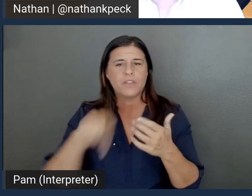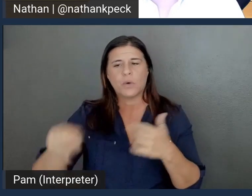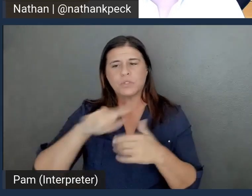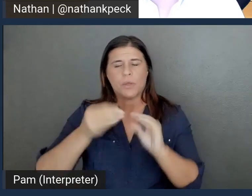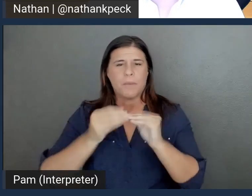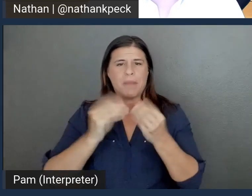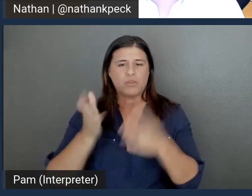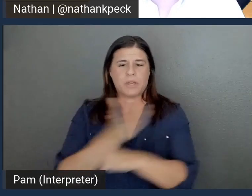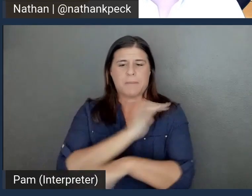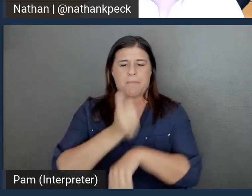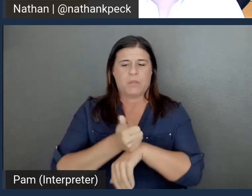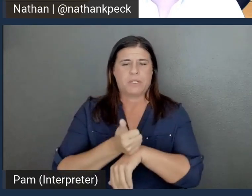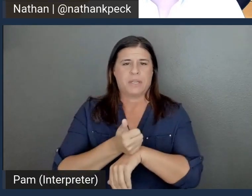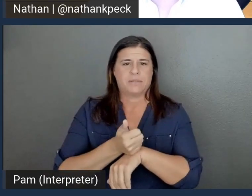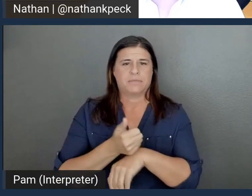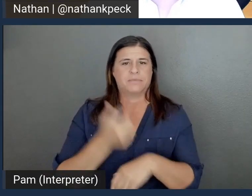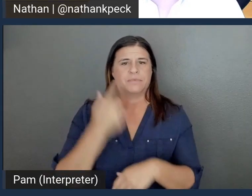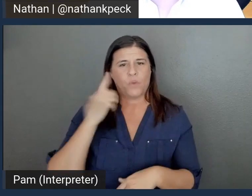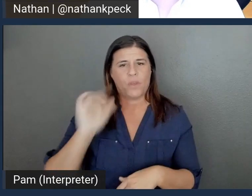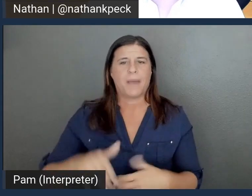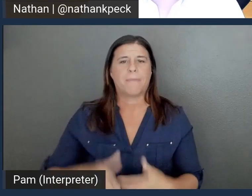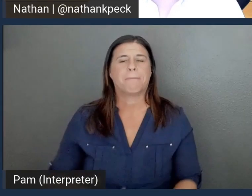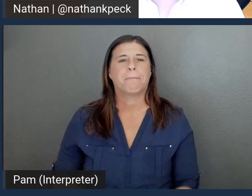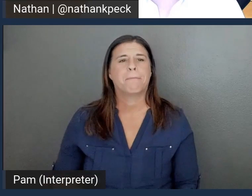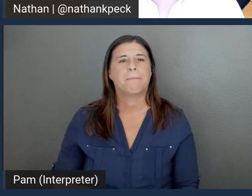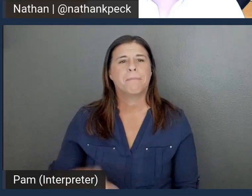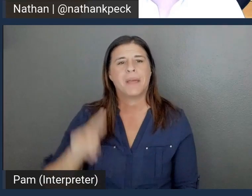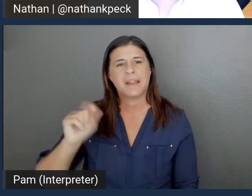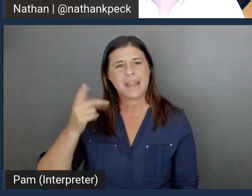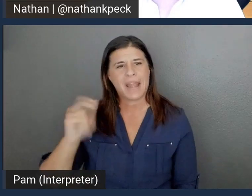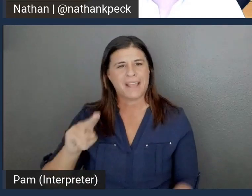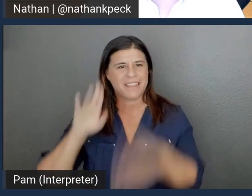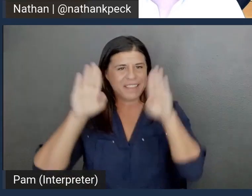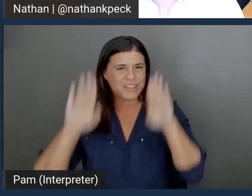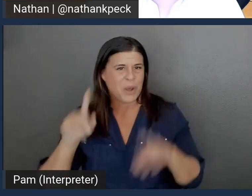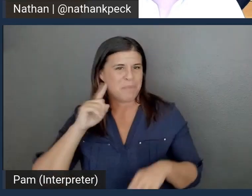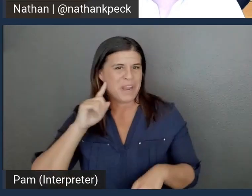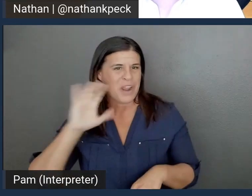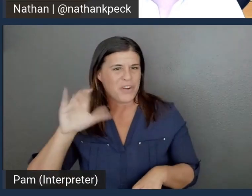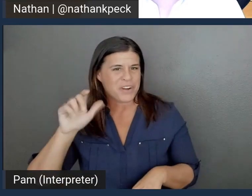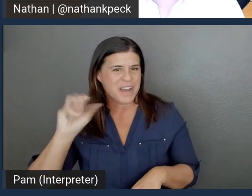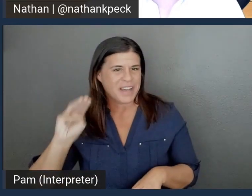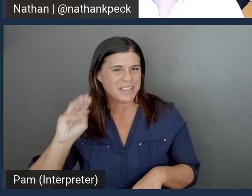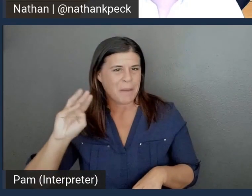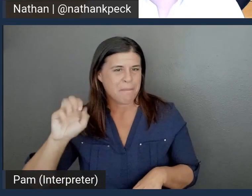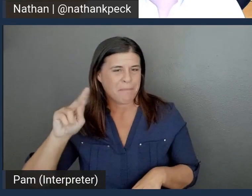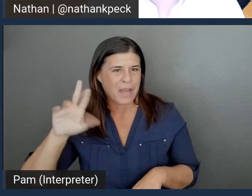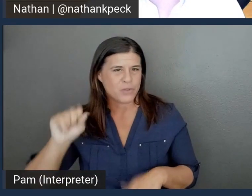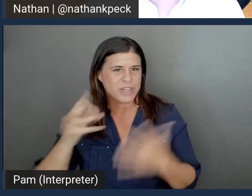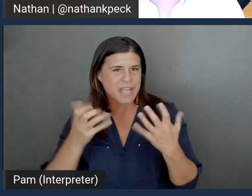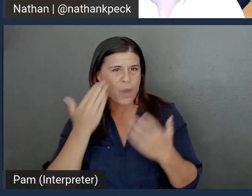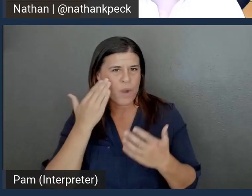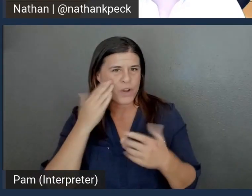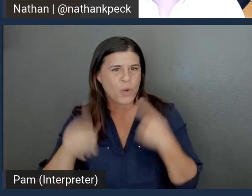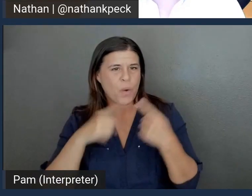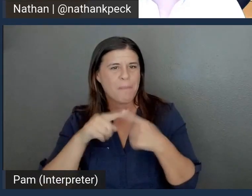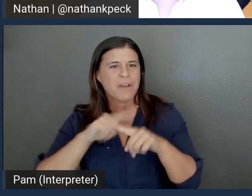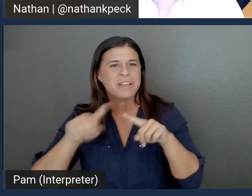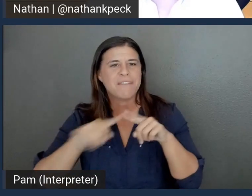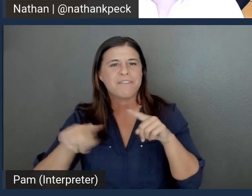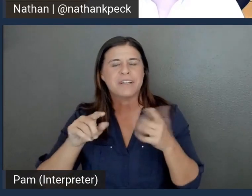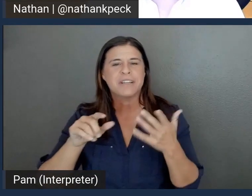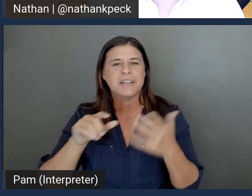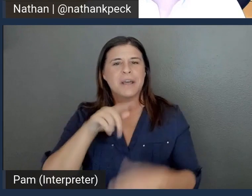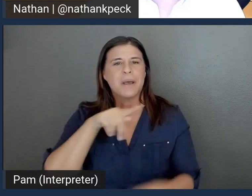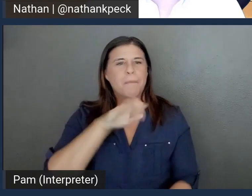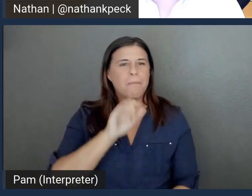suppose, out of the box. Okay, that's awesome to hear custom metrics, because I was going to ask about publish and subscribe. I know in the past,